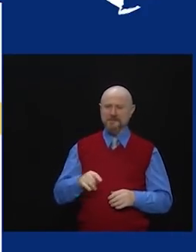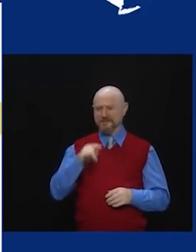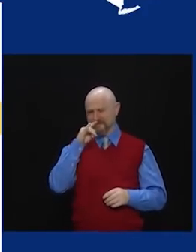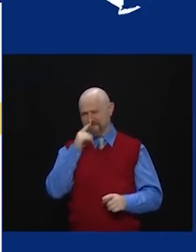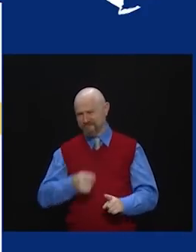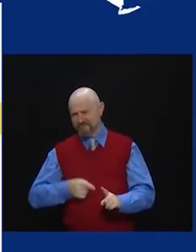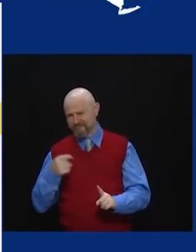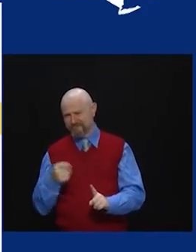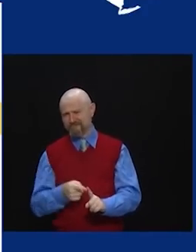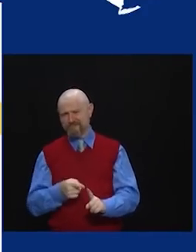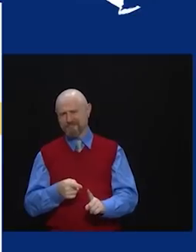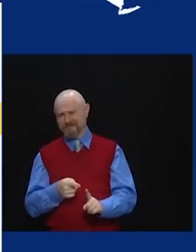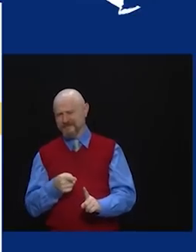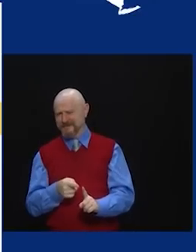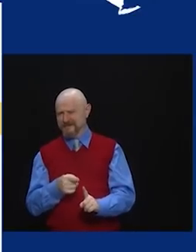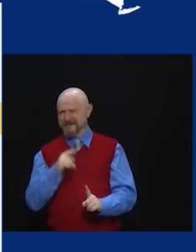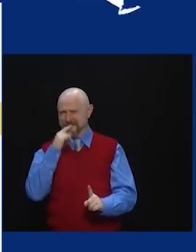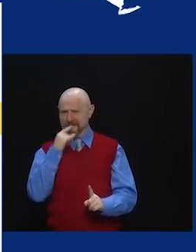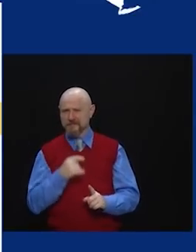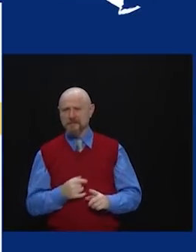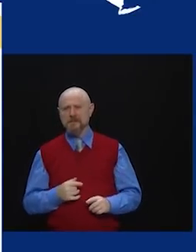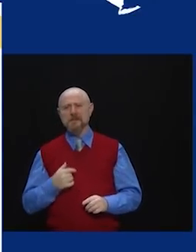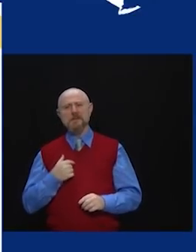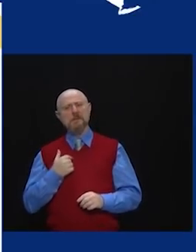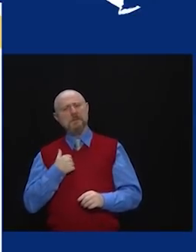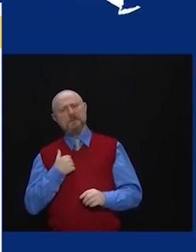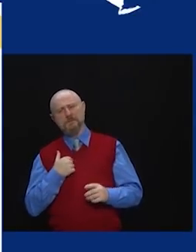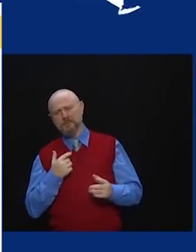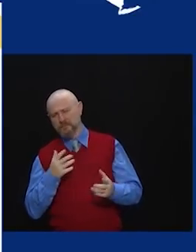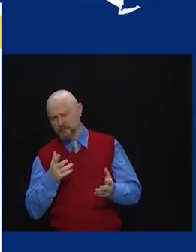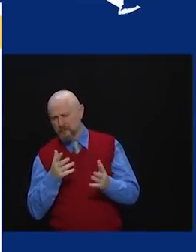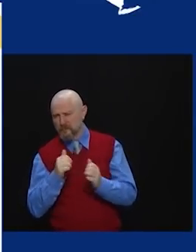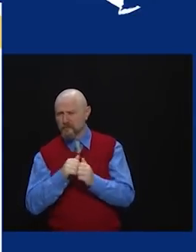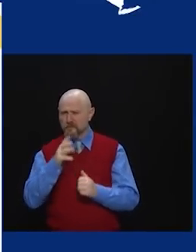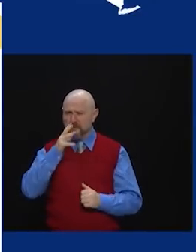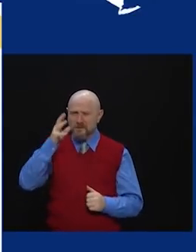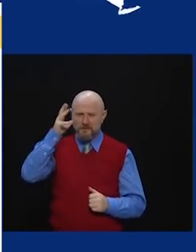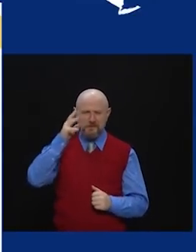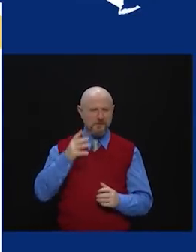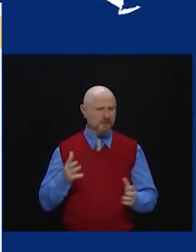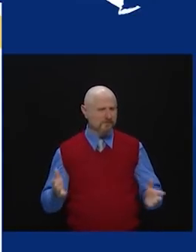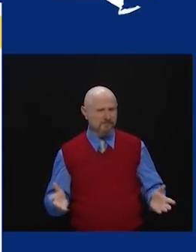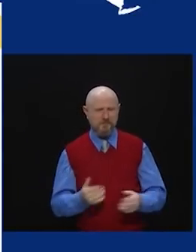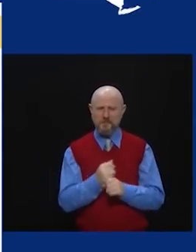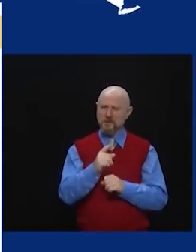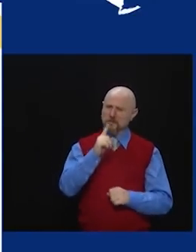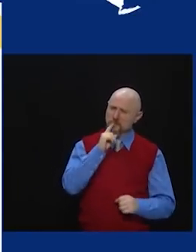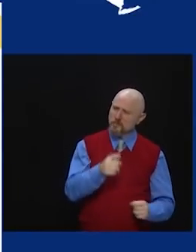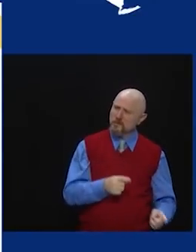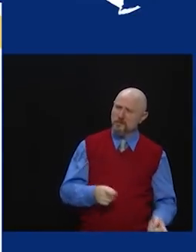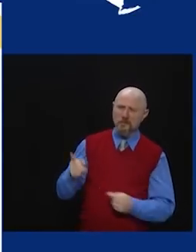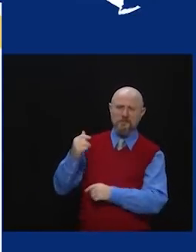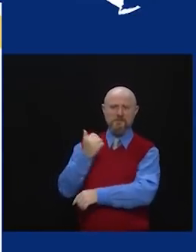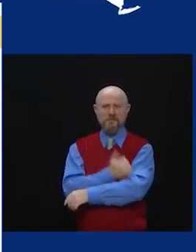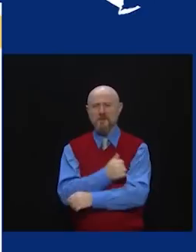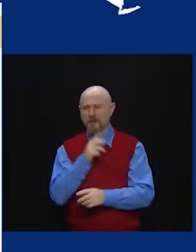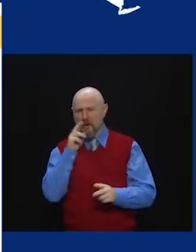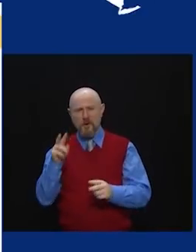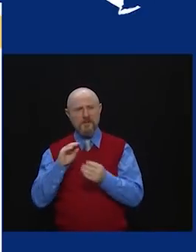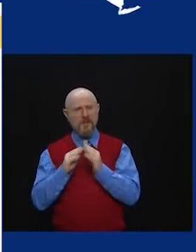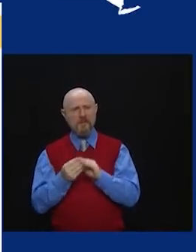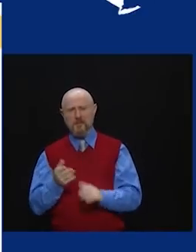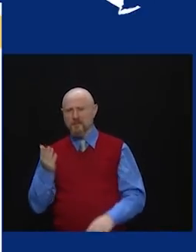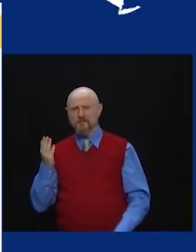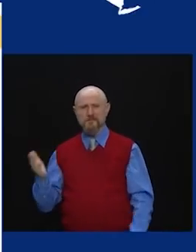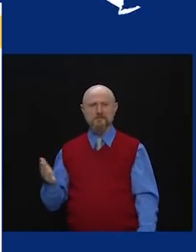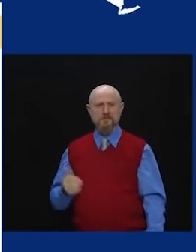the ones. We need to talk to your parents and talk to you to make sure that you are getting vaccinated, because look at these numbers. Yes, they're